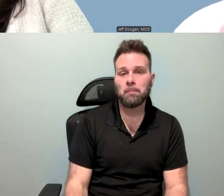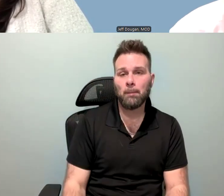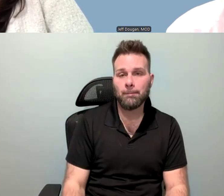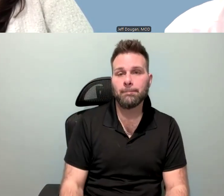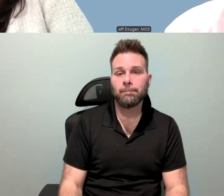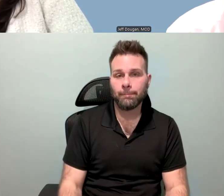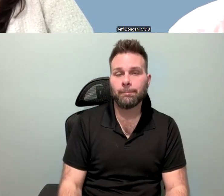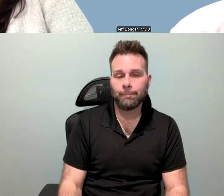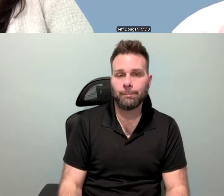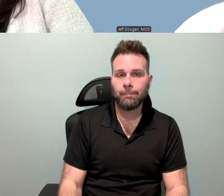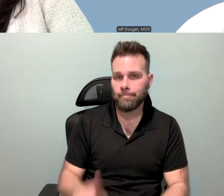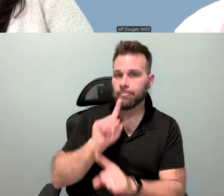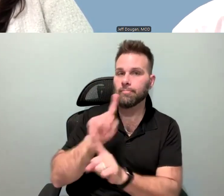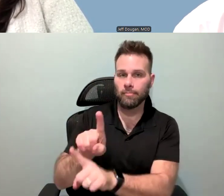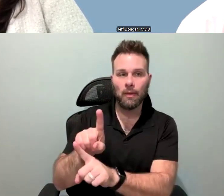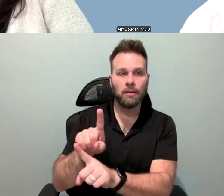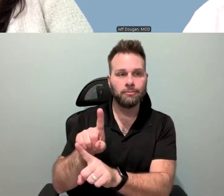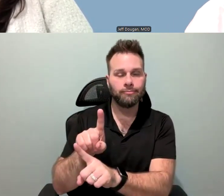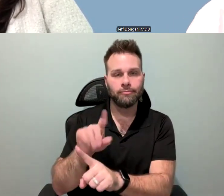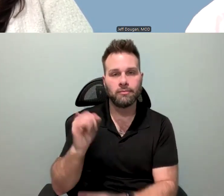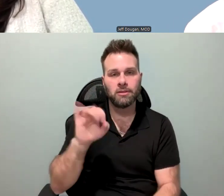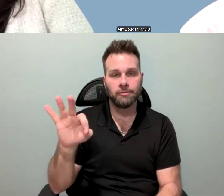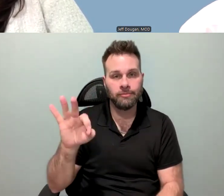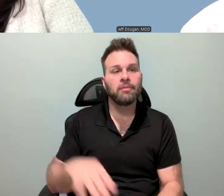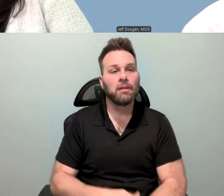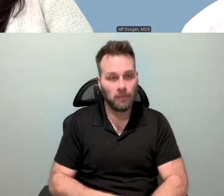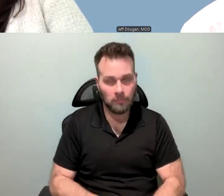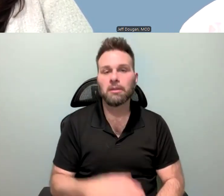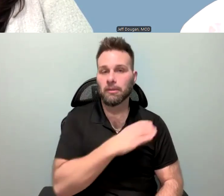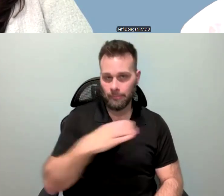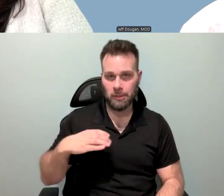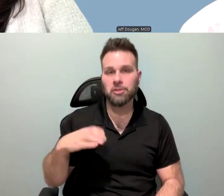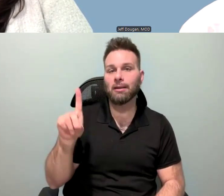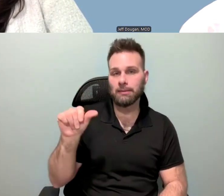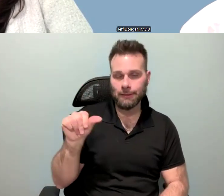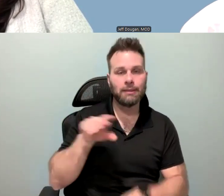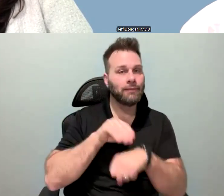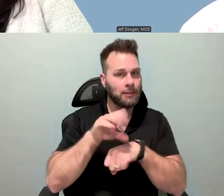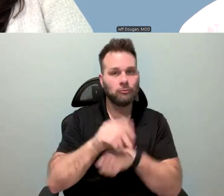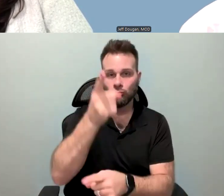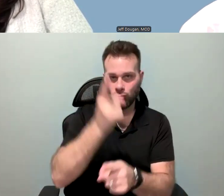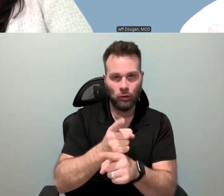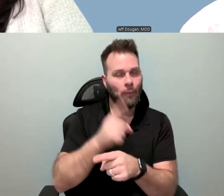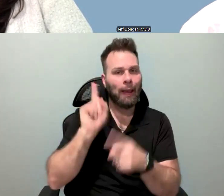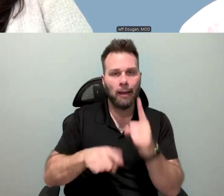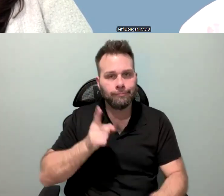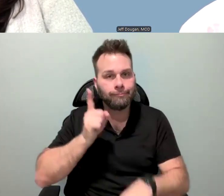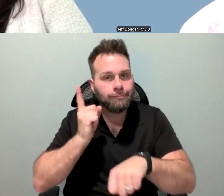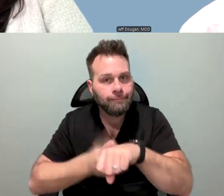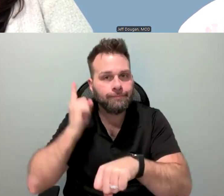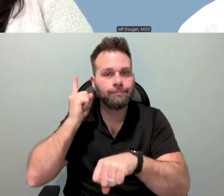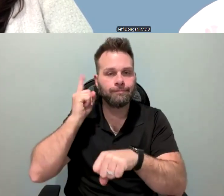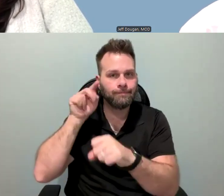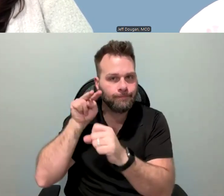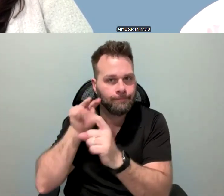So you are correct. You are 100% correct. Commissions on disabilities are advisory. They are not enforcement bodies. They